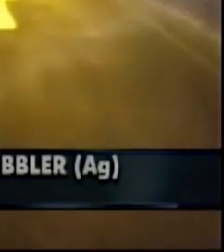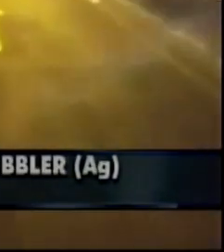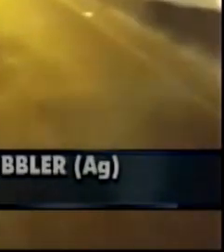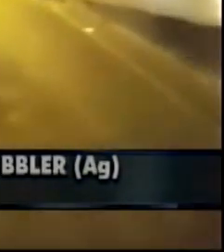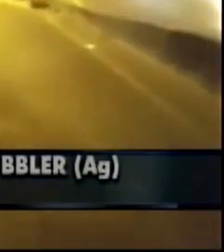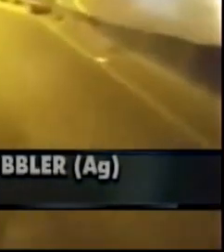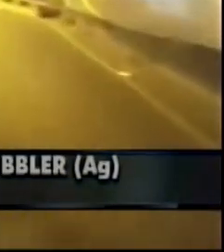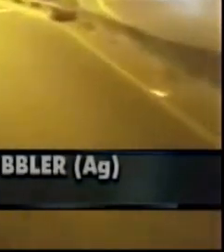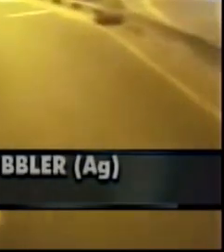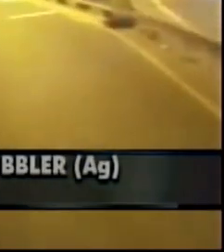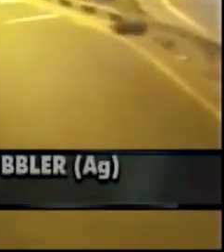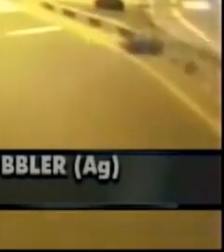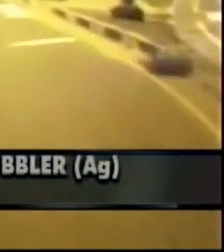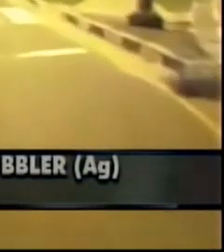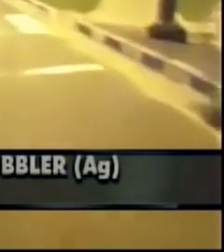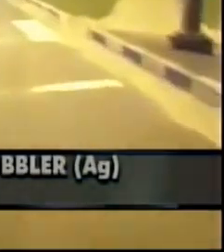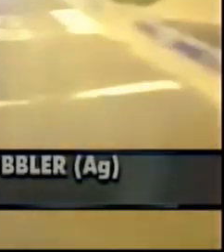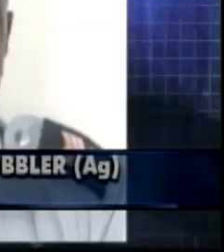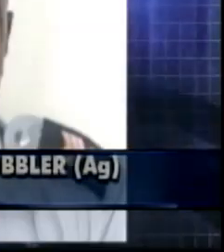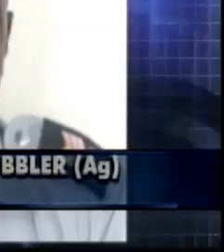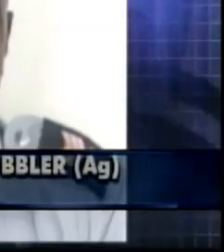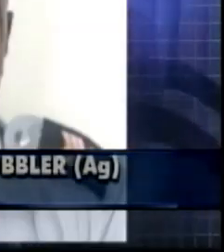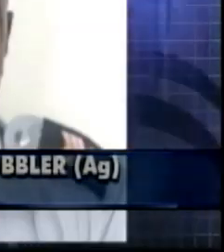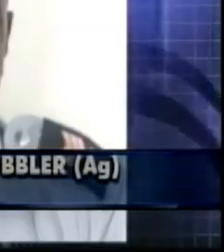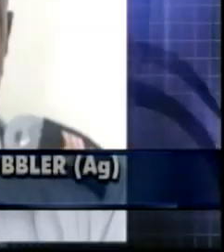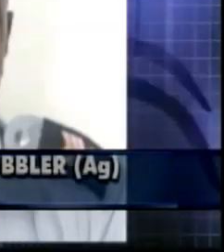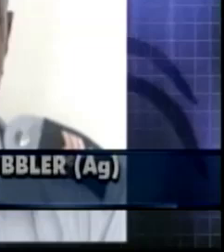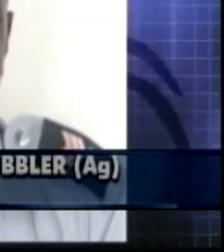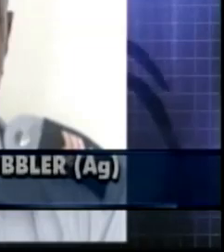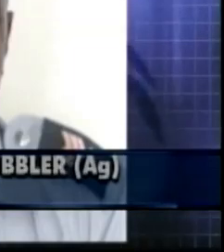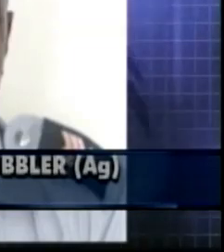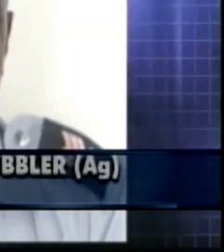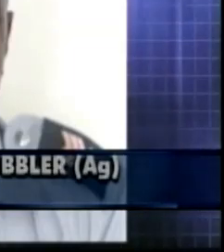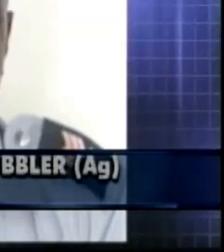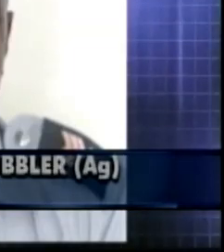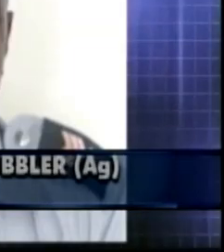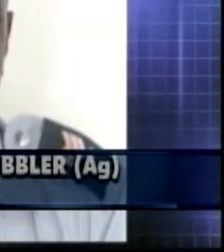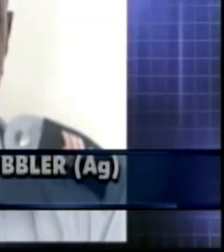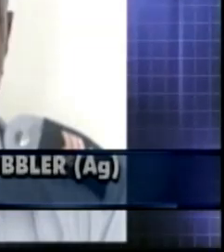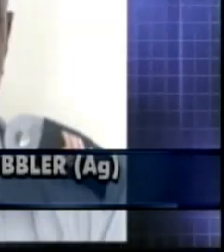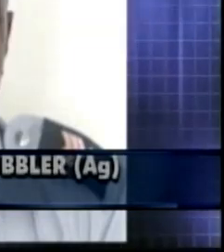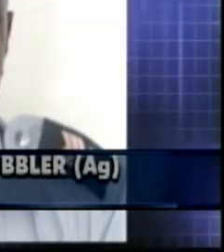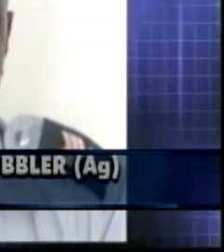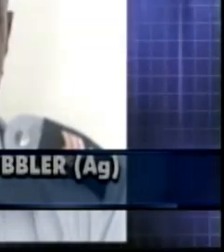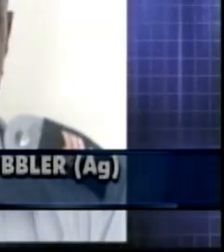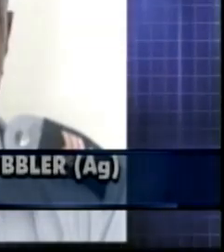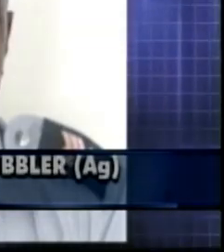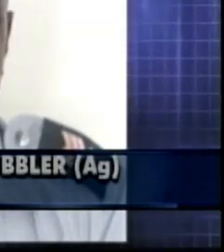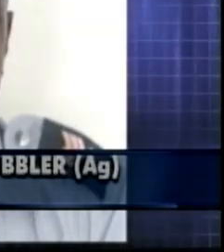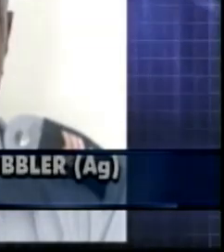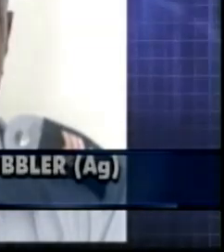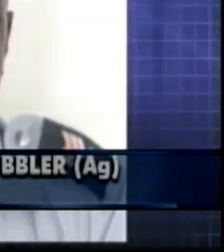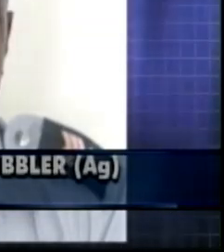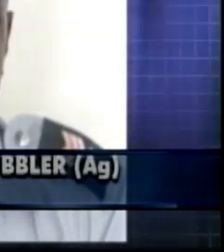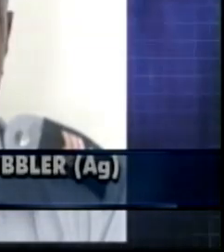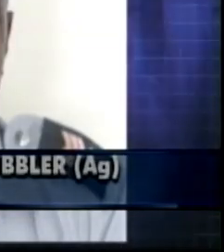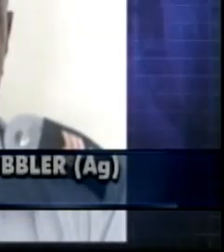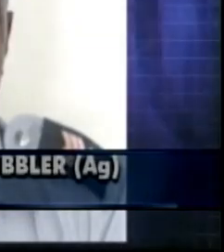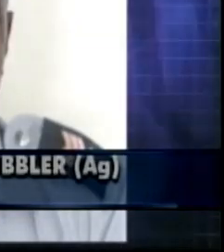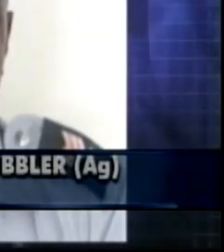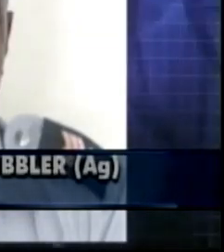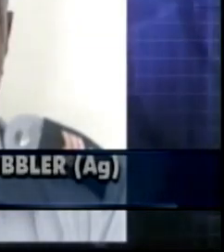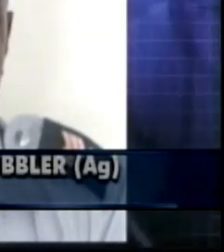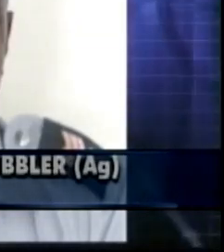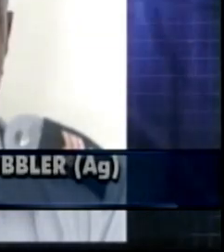I want to encourage motorists to encounter individuals engaging in this type of practice, where possible, to